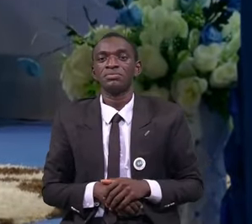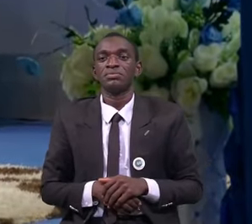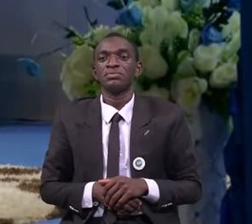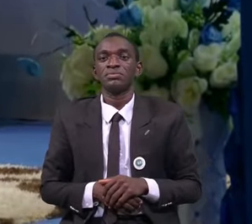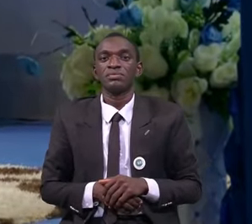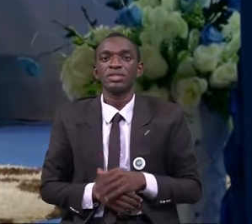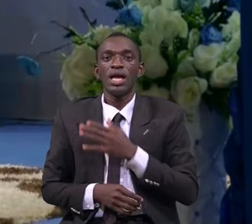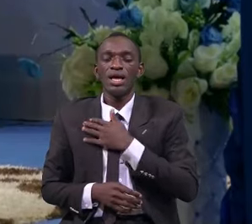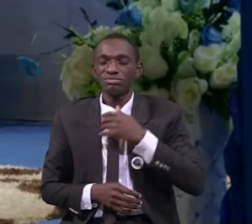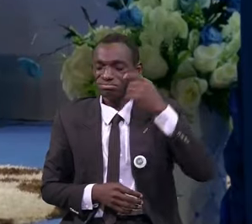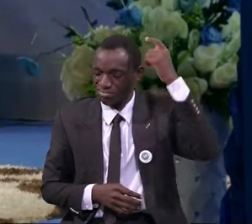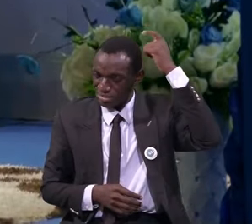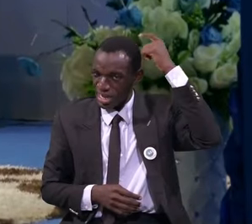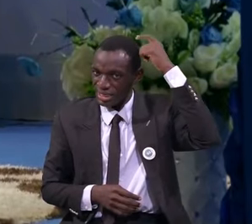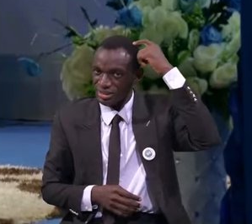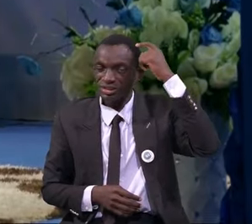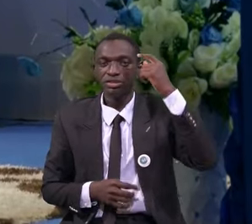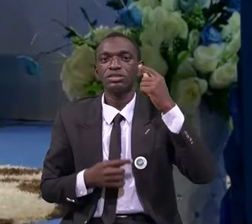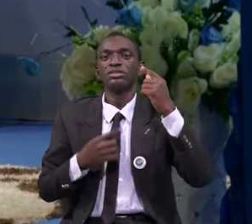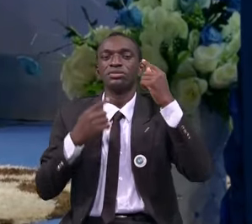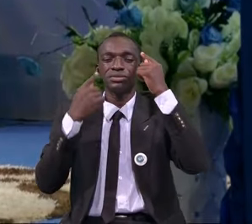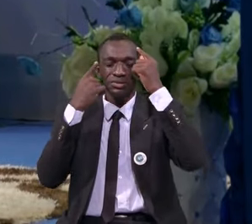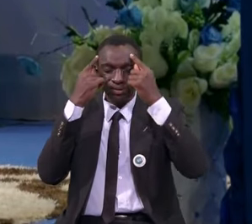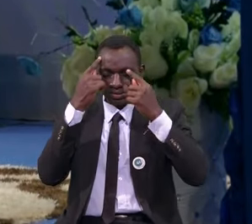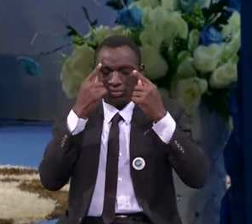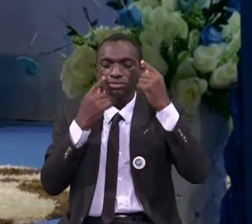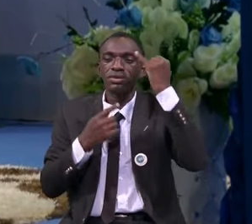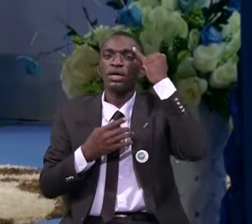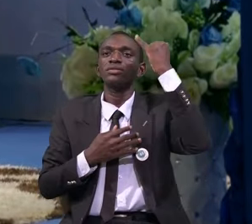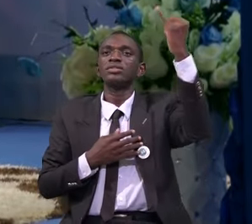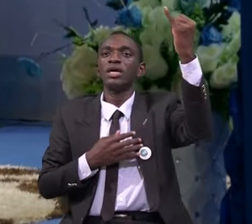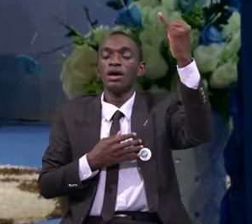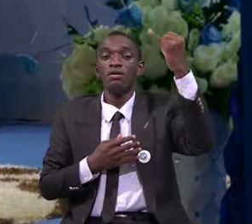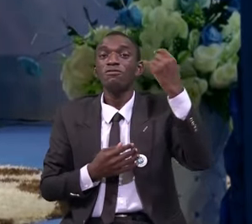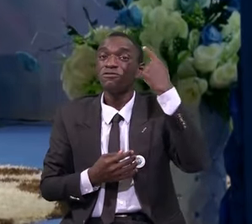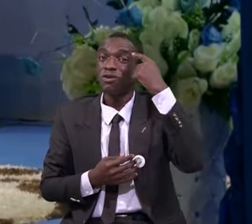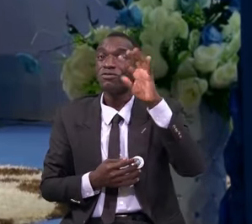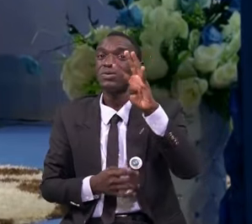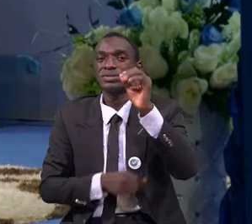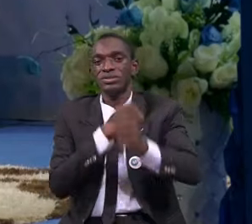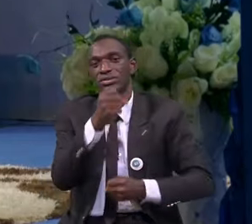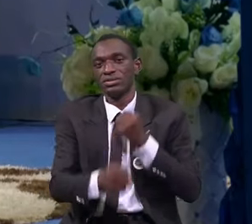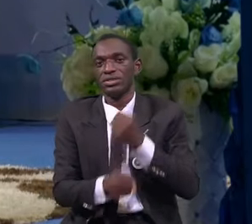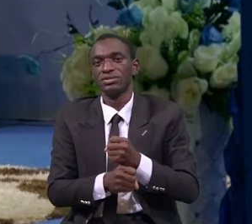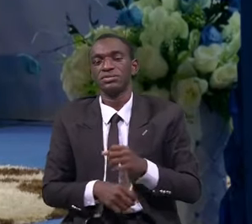an idea had been walking through the brain for 40 years.